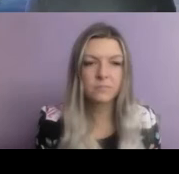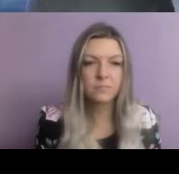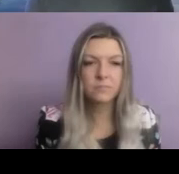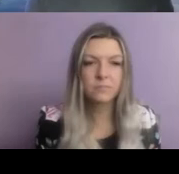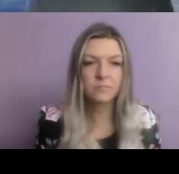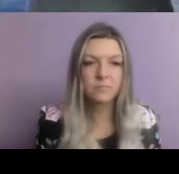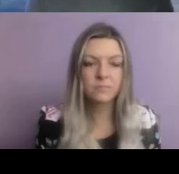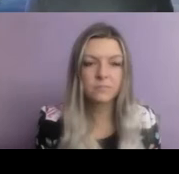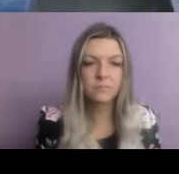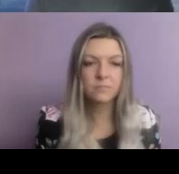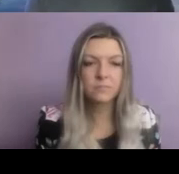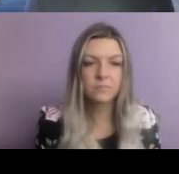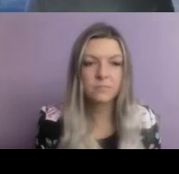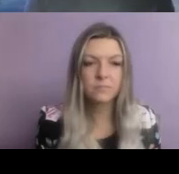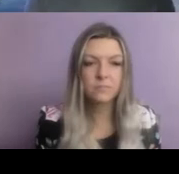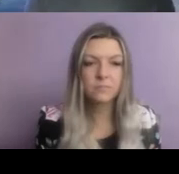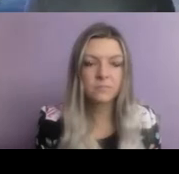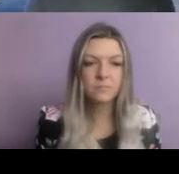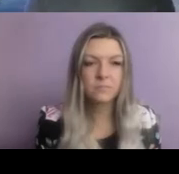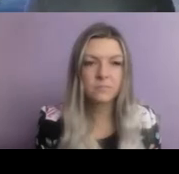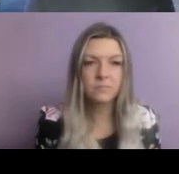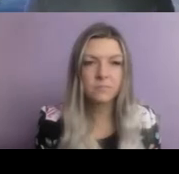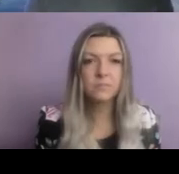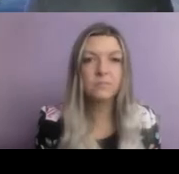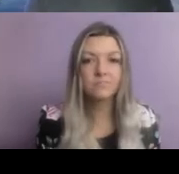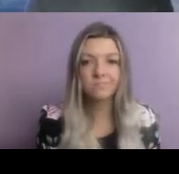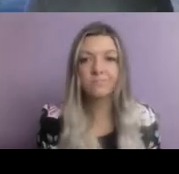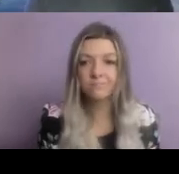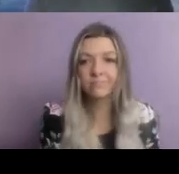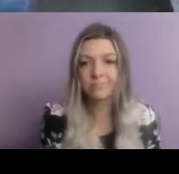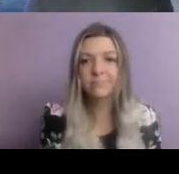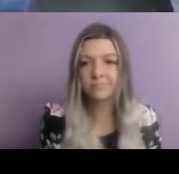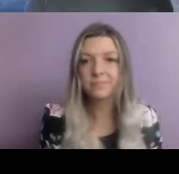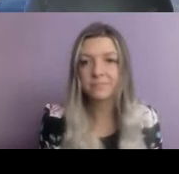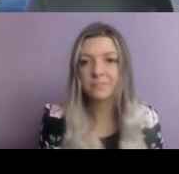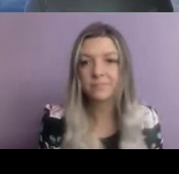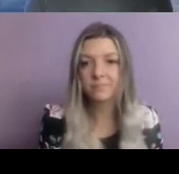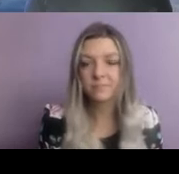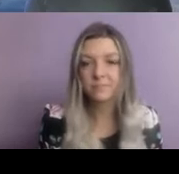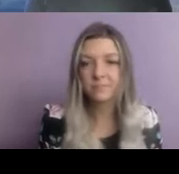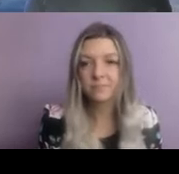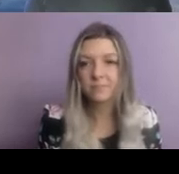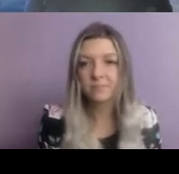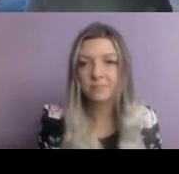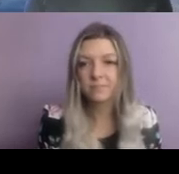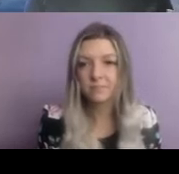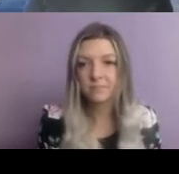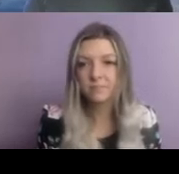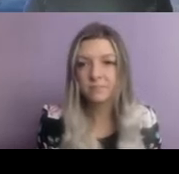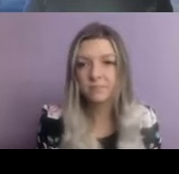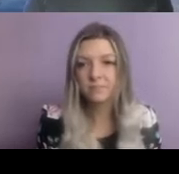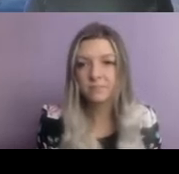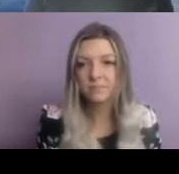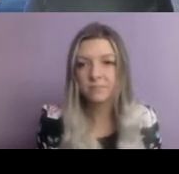or vomiting, diarrhea. These are pretty much what they were before, but they can be milder. So a lot